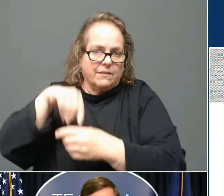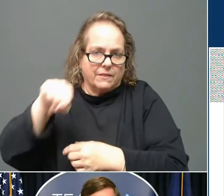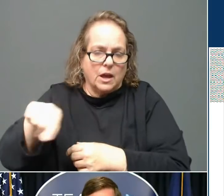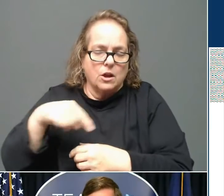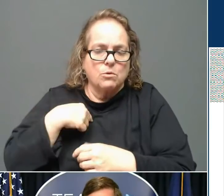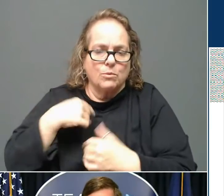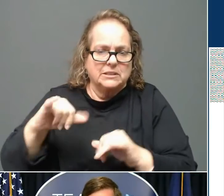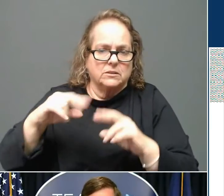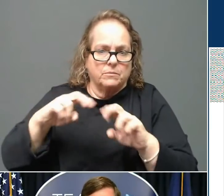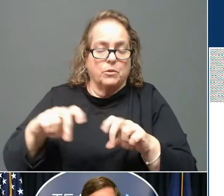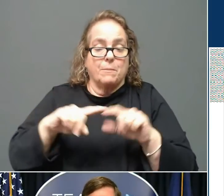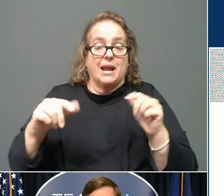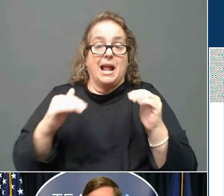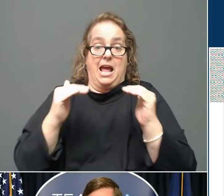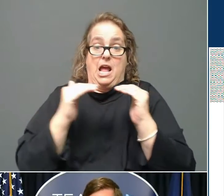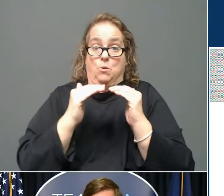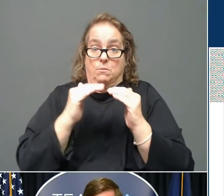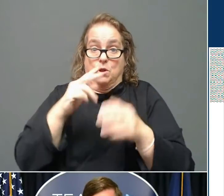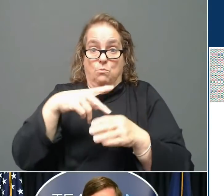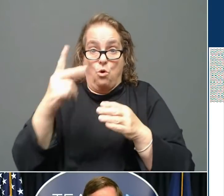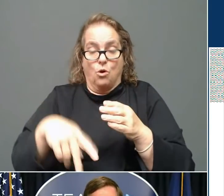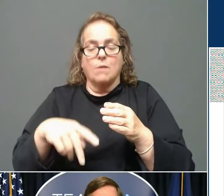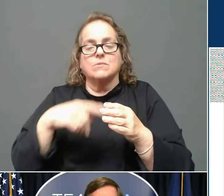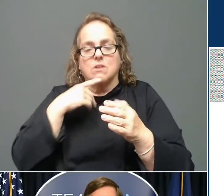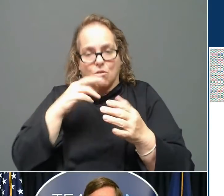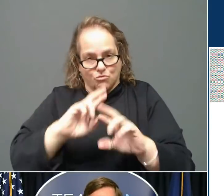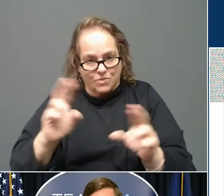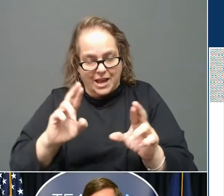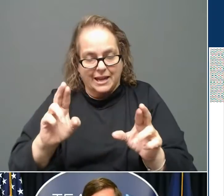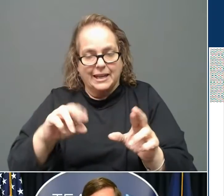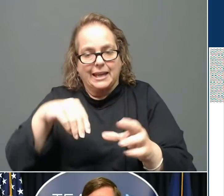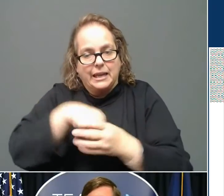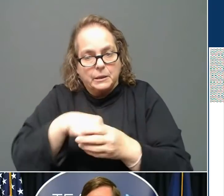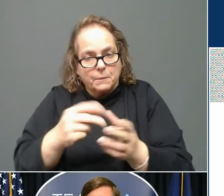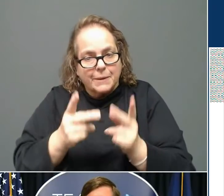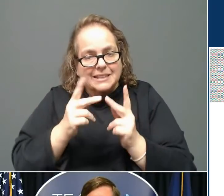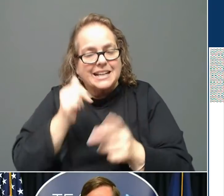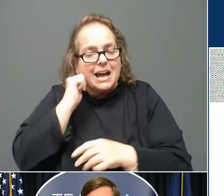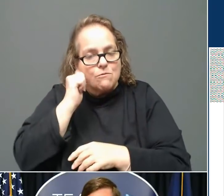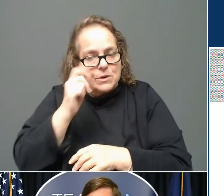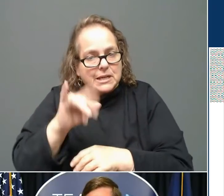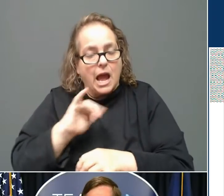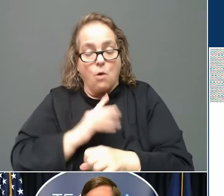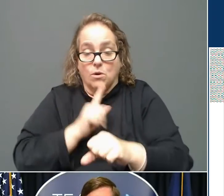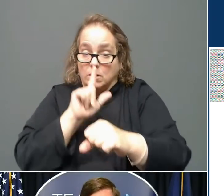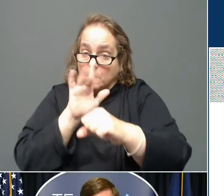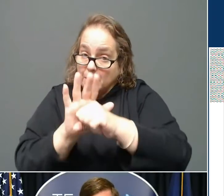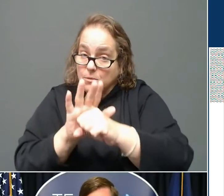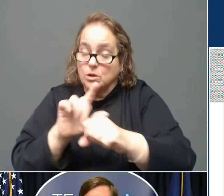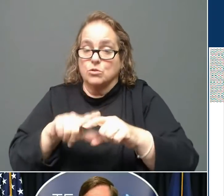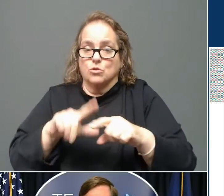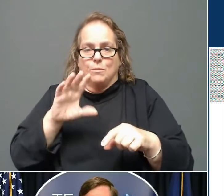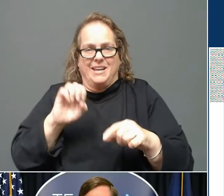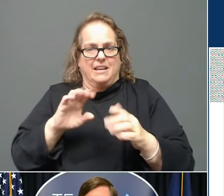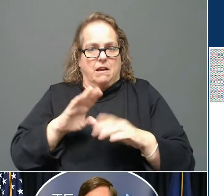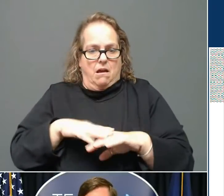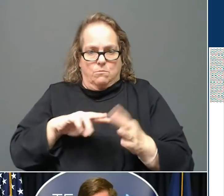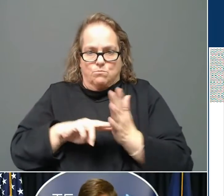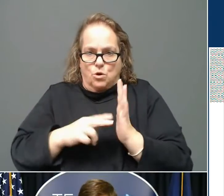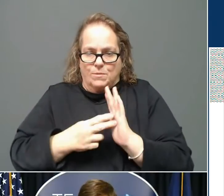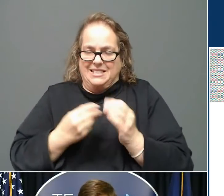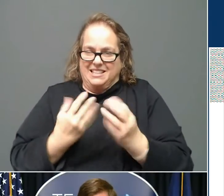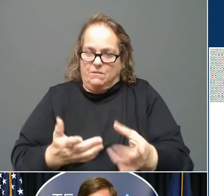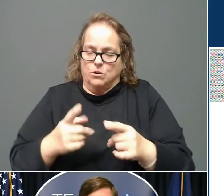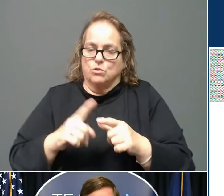equity programs are in place every single day. Our commitment is to be intentional every single day,